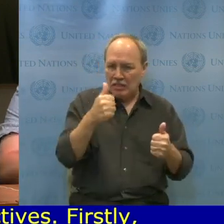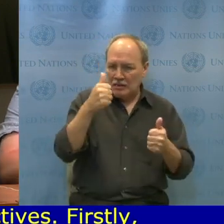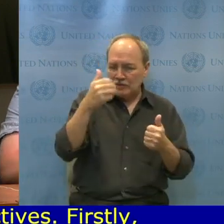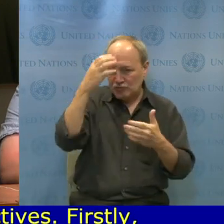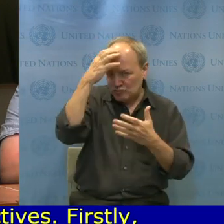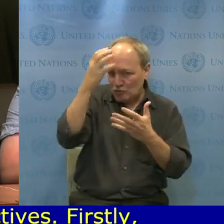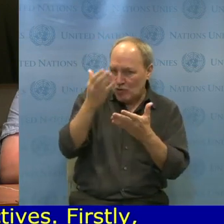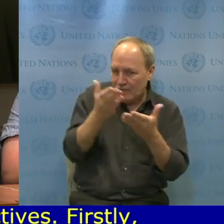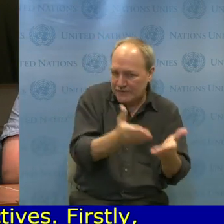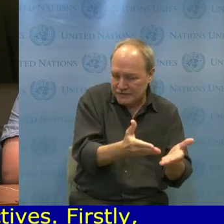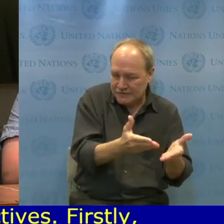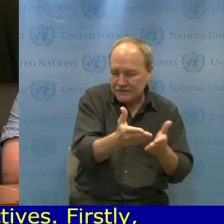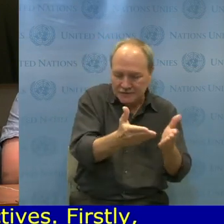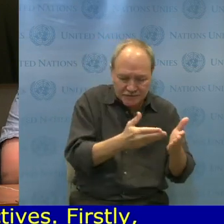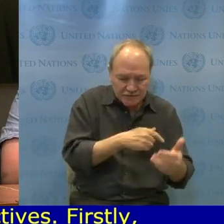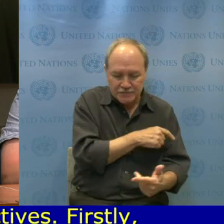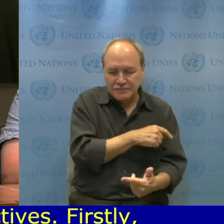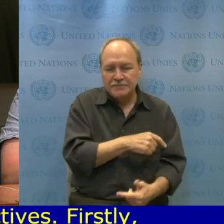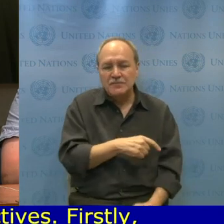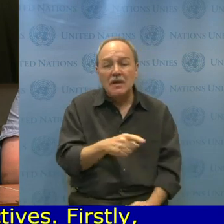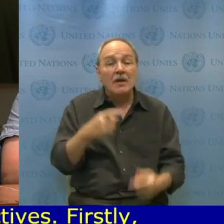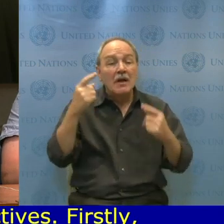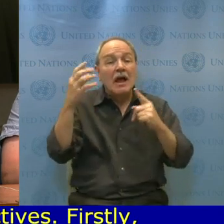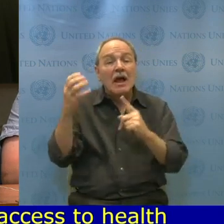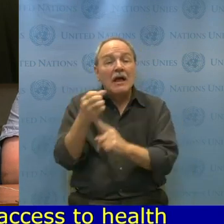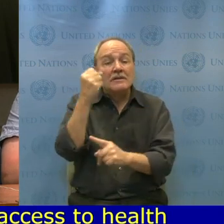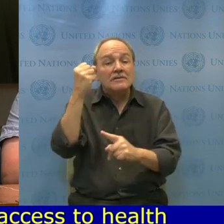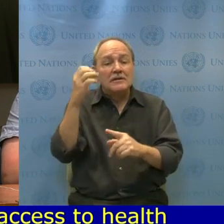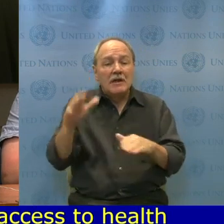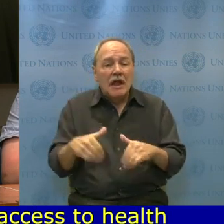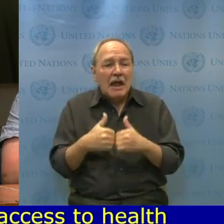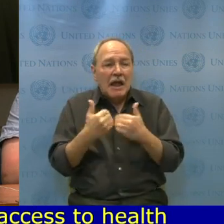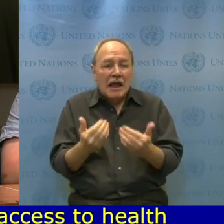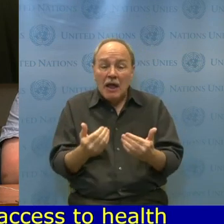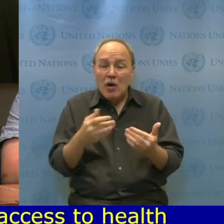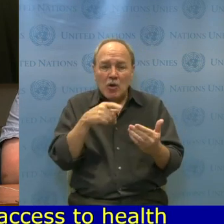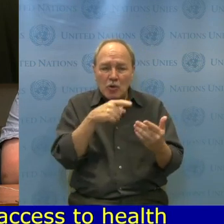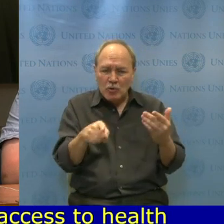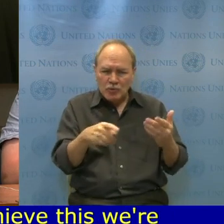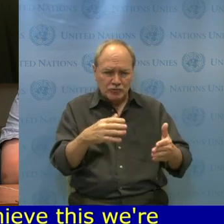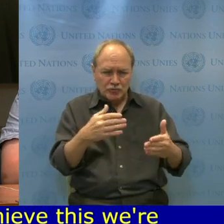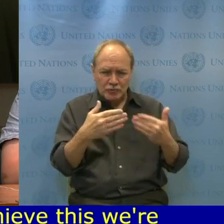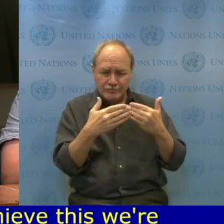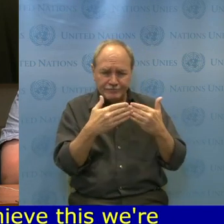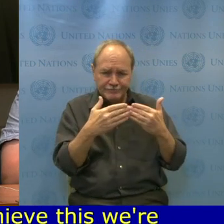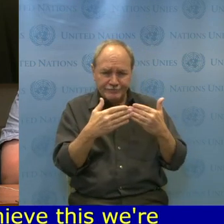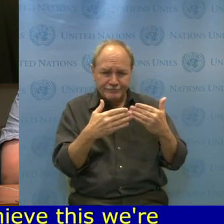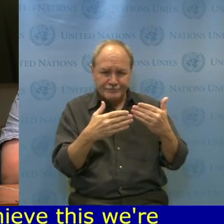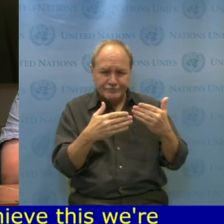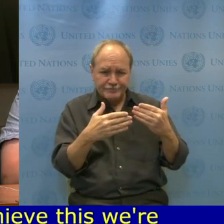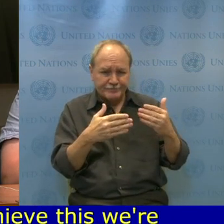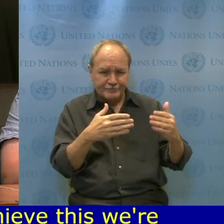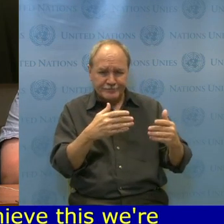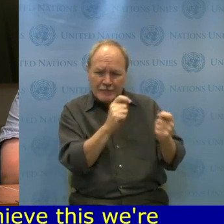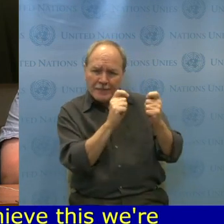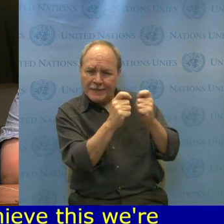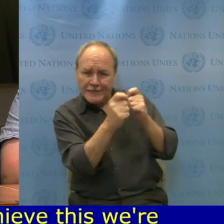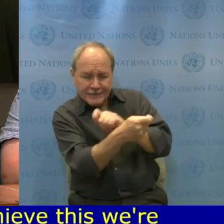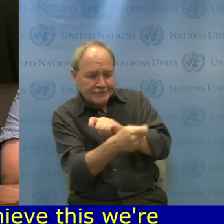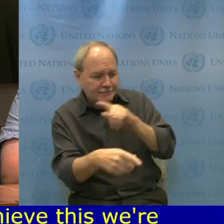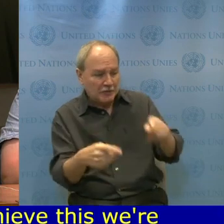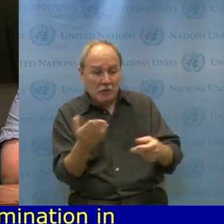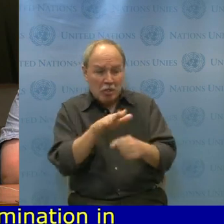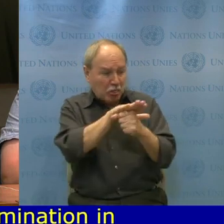at how to tackle discrimination in healthcare settings and developing organization-wide standards of care for the provision of